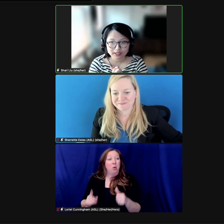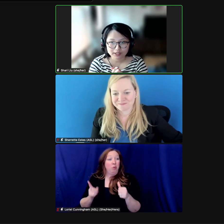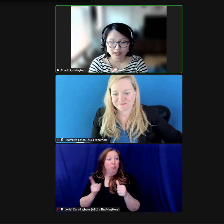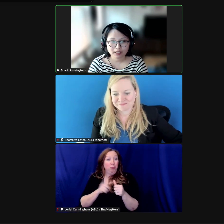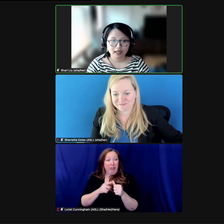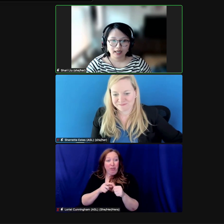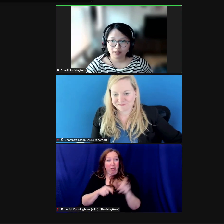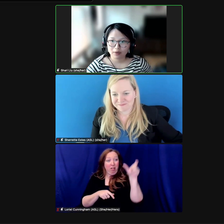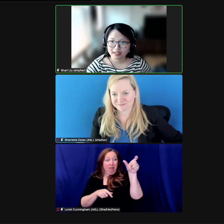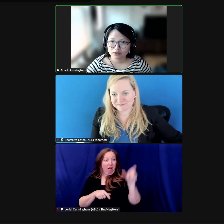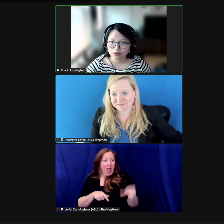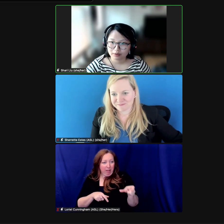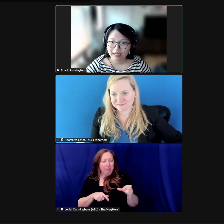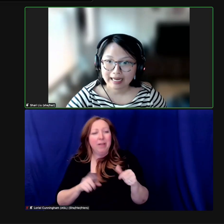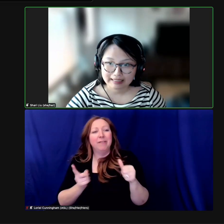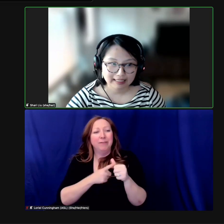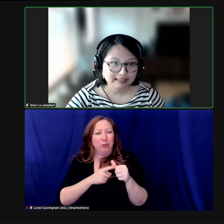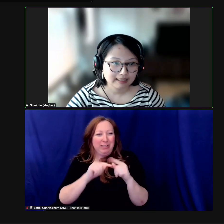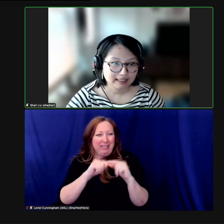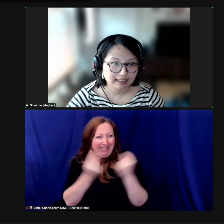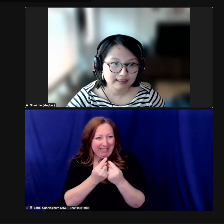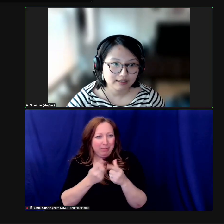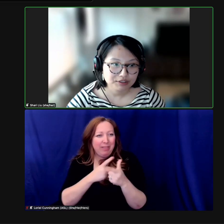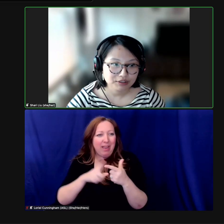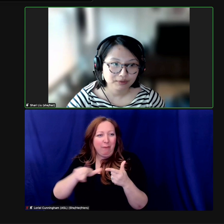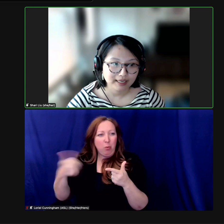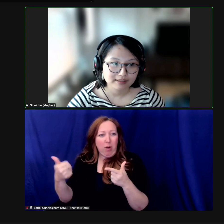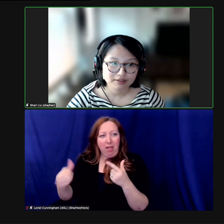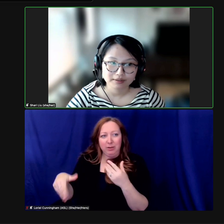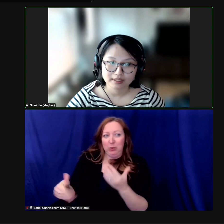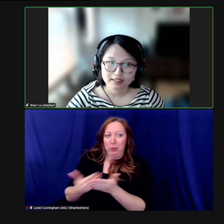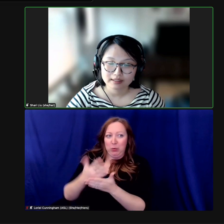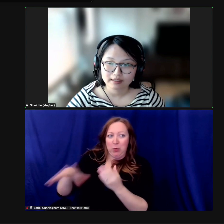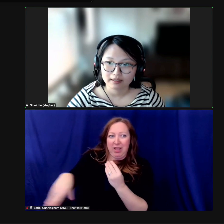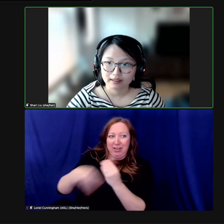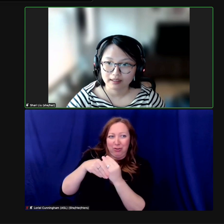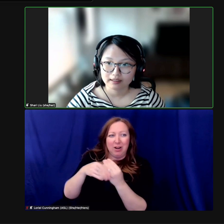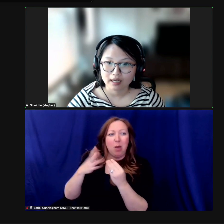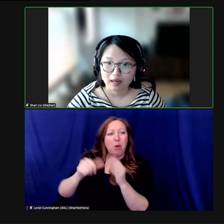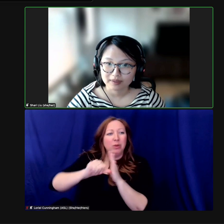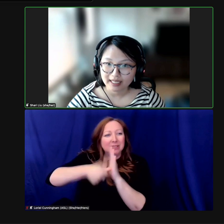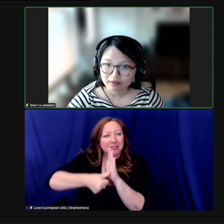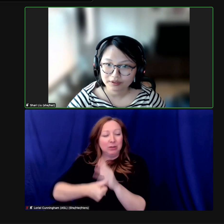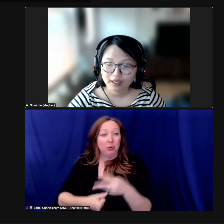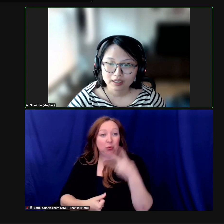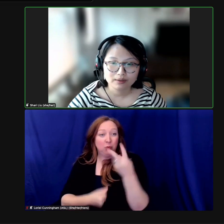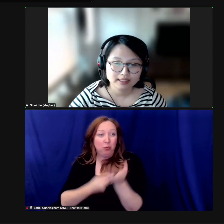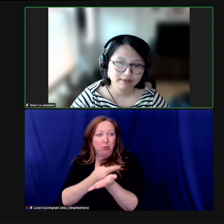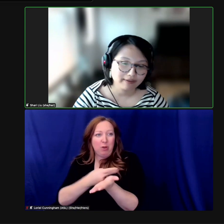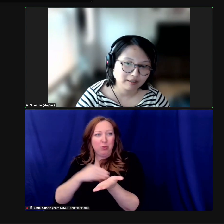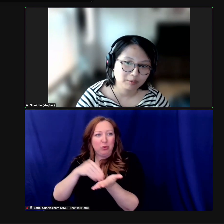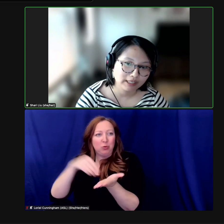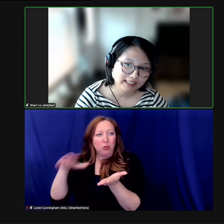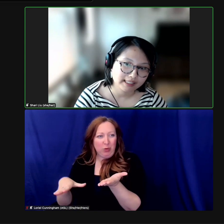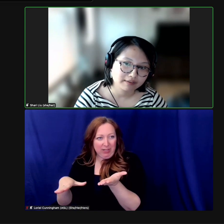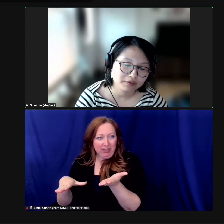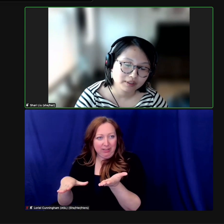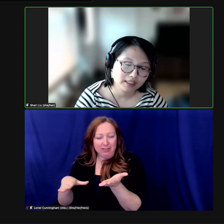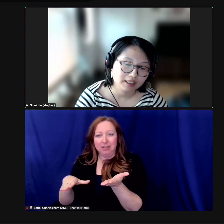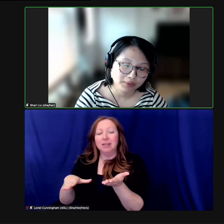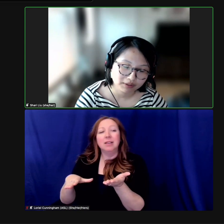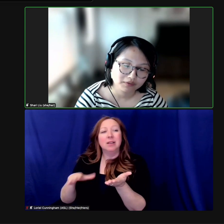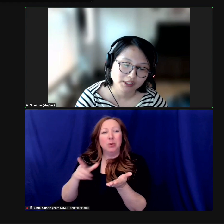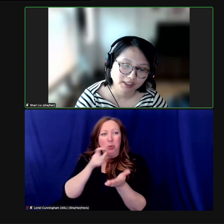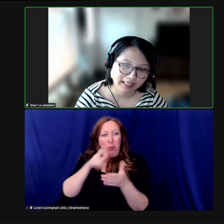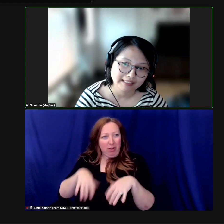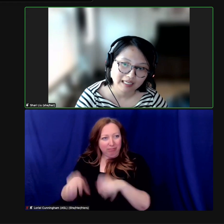newer addition. And I wanted to highlight these 2 grad students on the top left who did a final project for